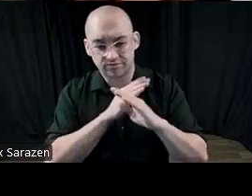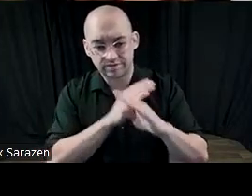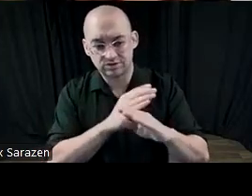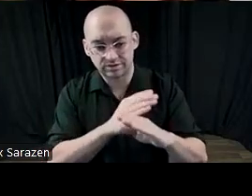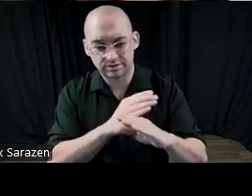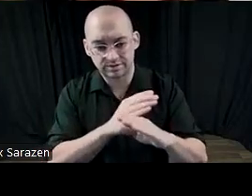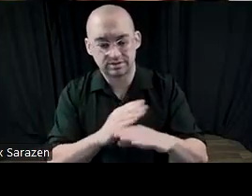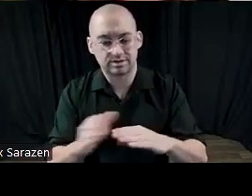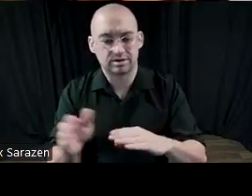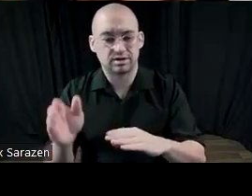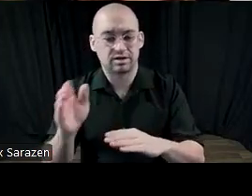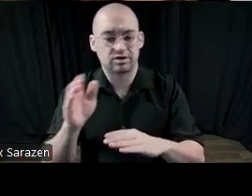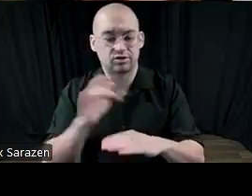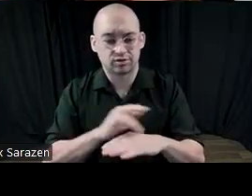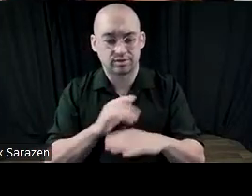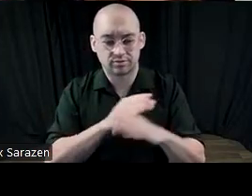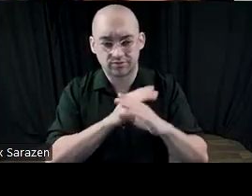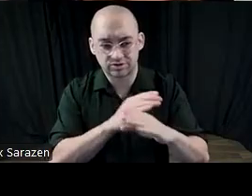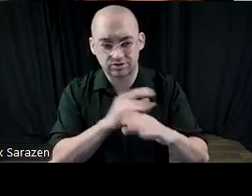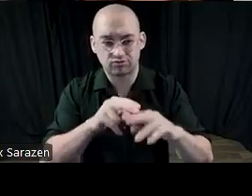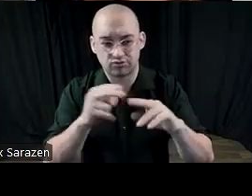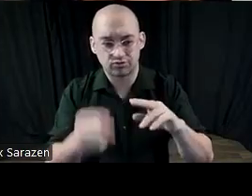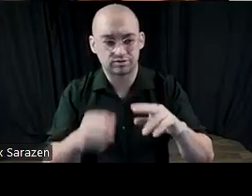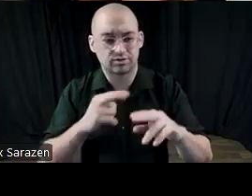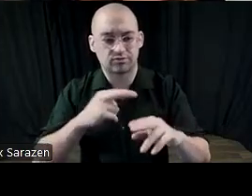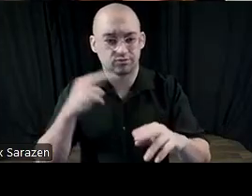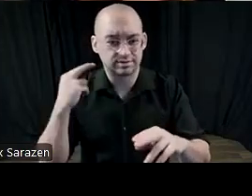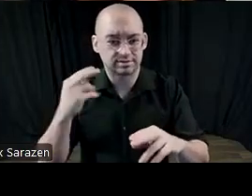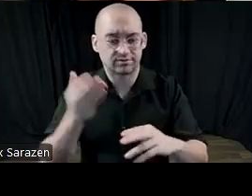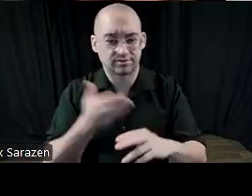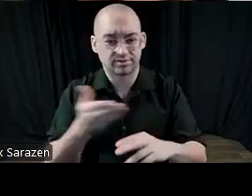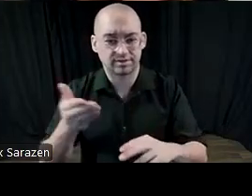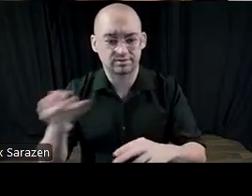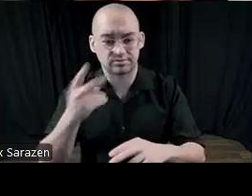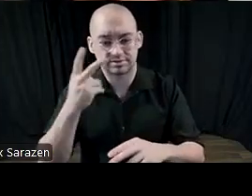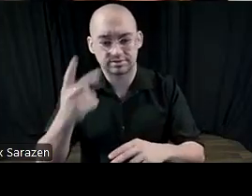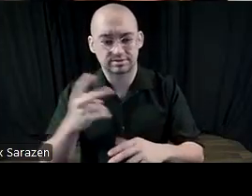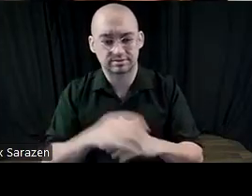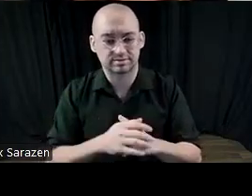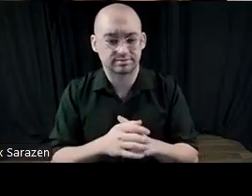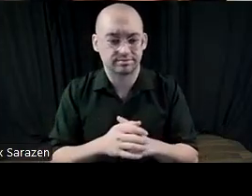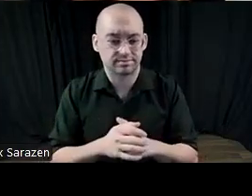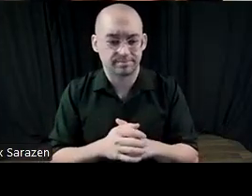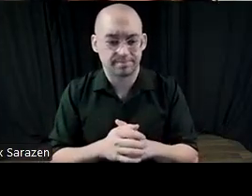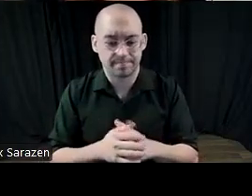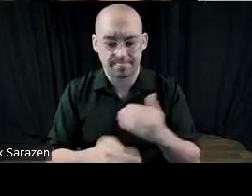prevention to reduce the risk of some of those things that we might see on the other side of the spectrum. Next slide.